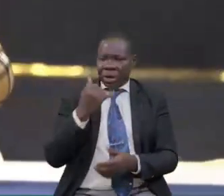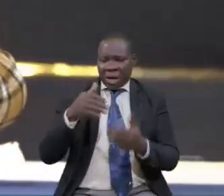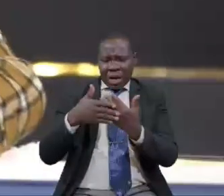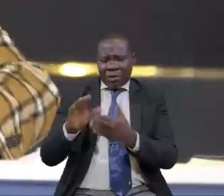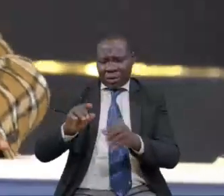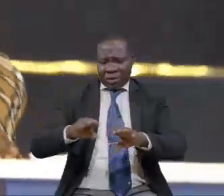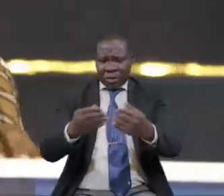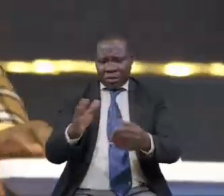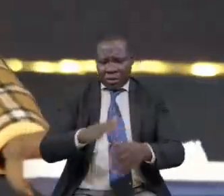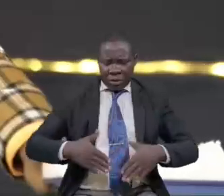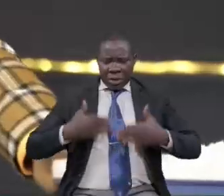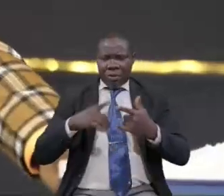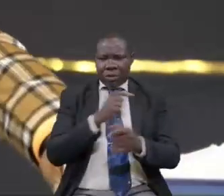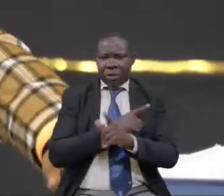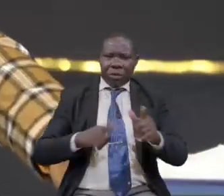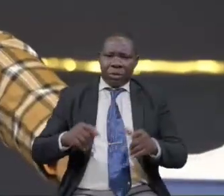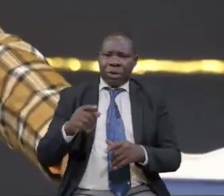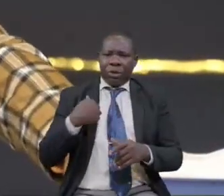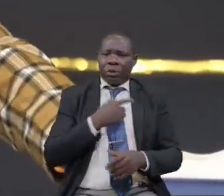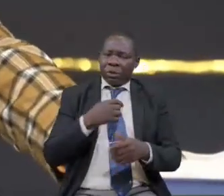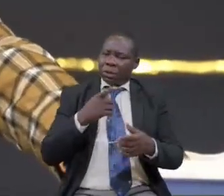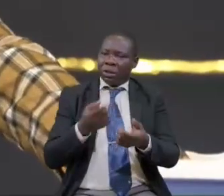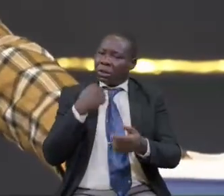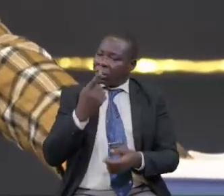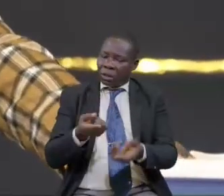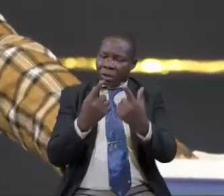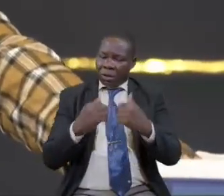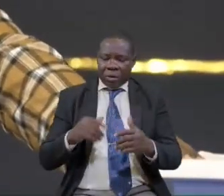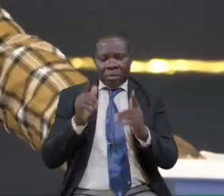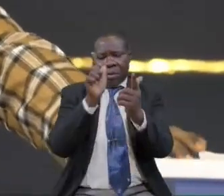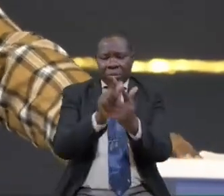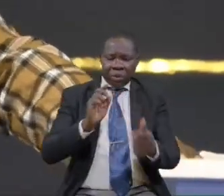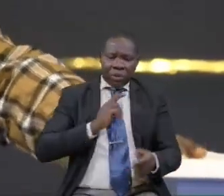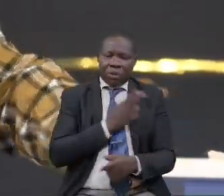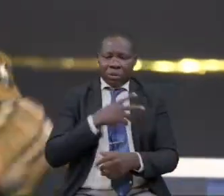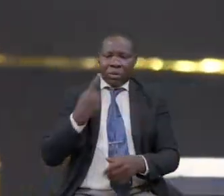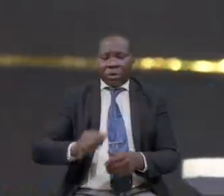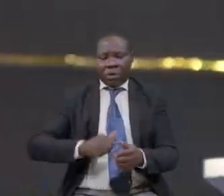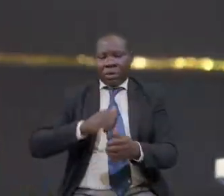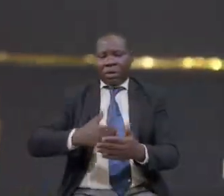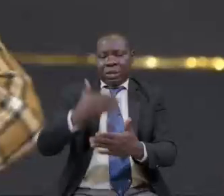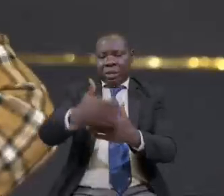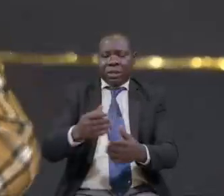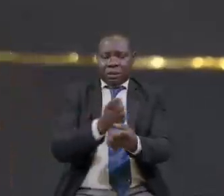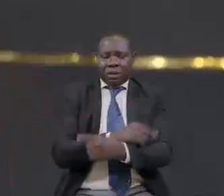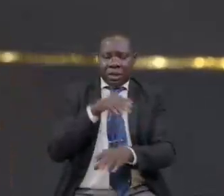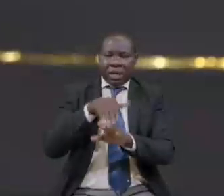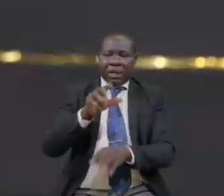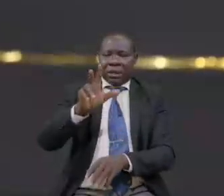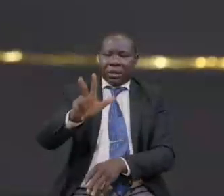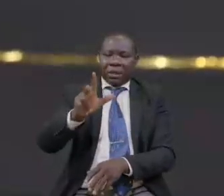Lord, we'll say, come meet us the following day at 3 o'clock, so that we can show you now.